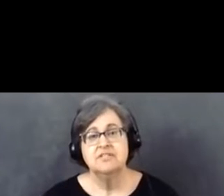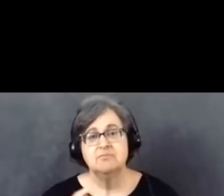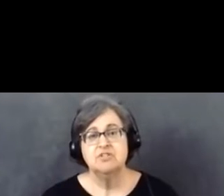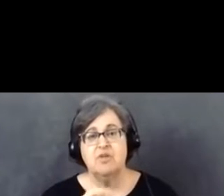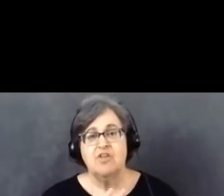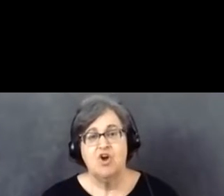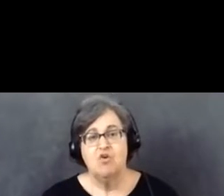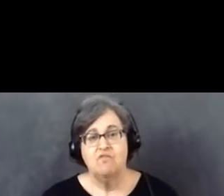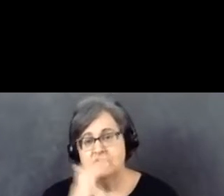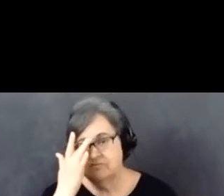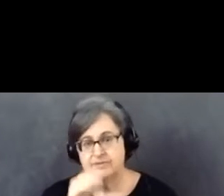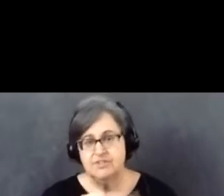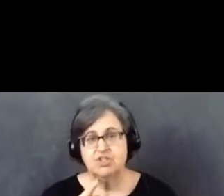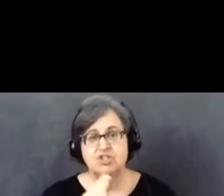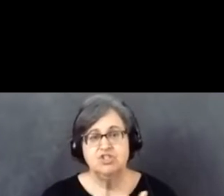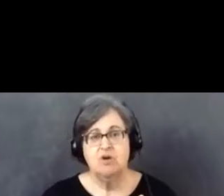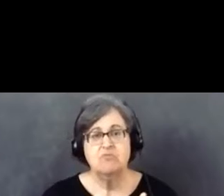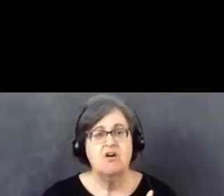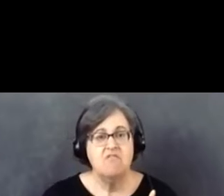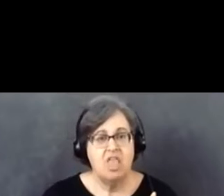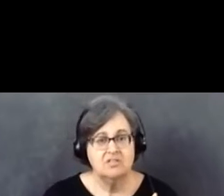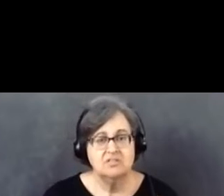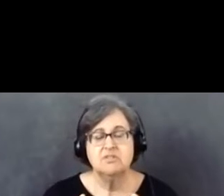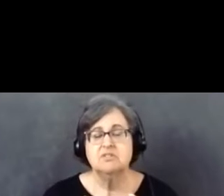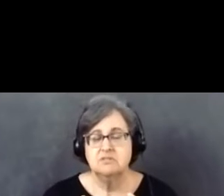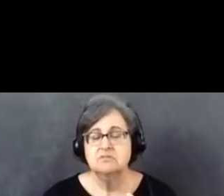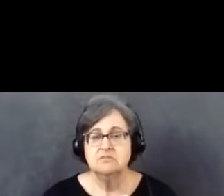pandemic, there's been some response to flexibility of service, whether that's